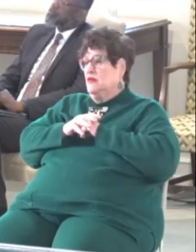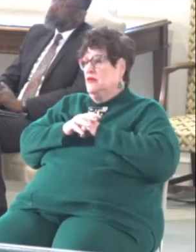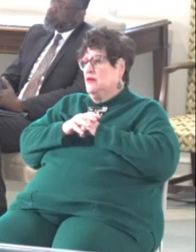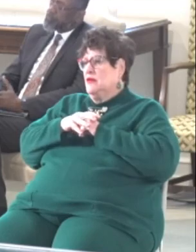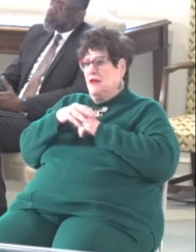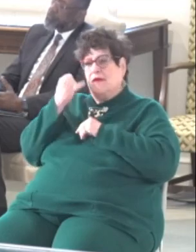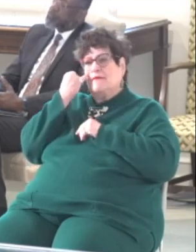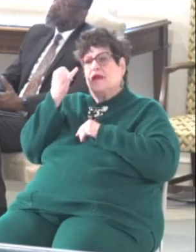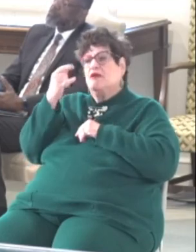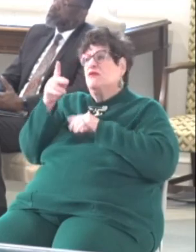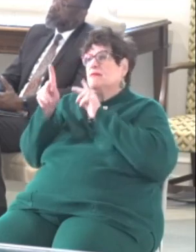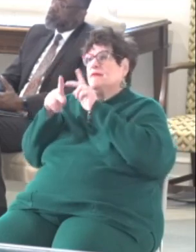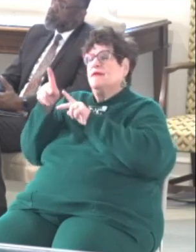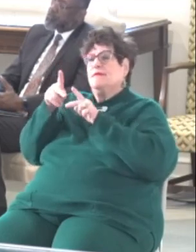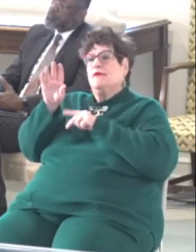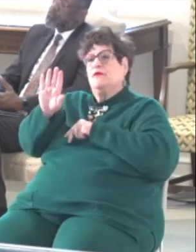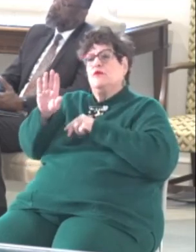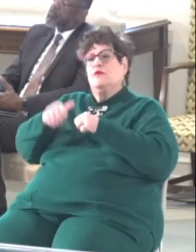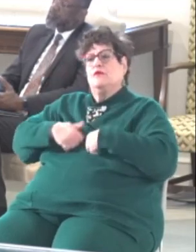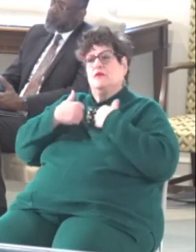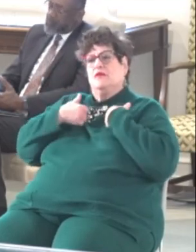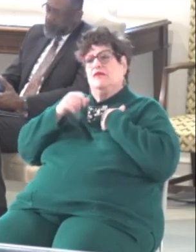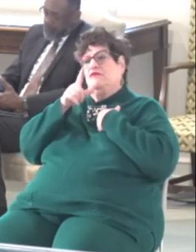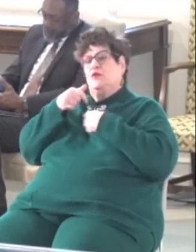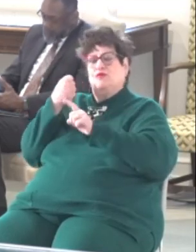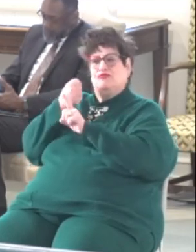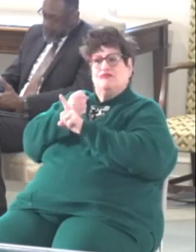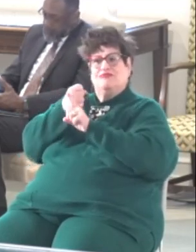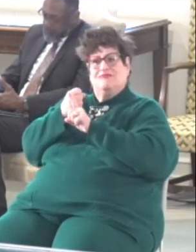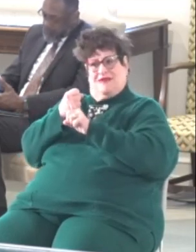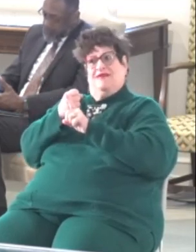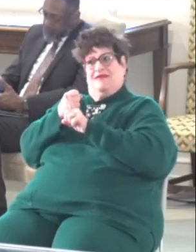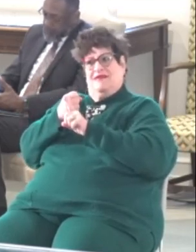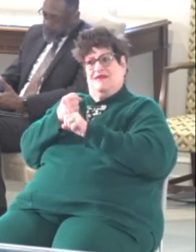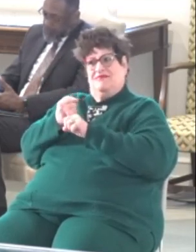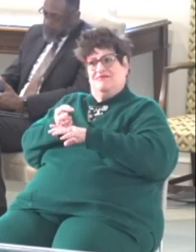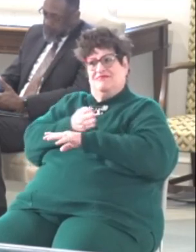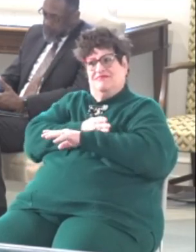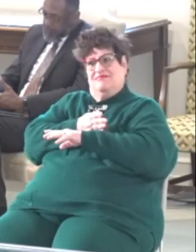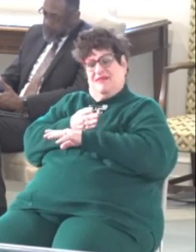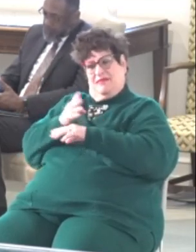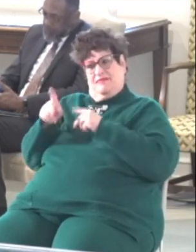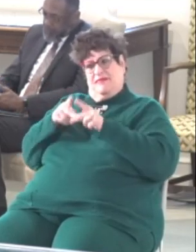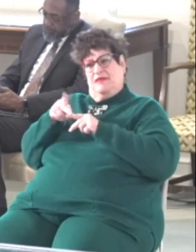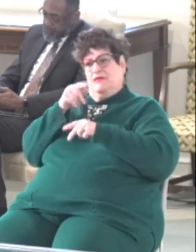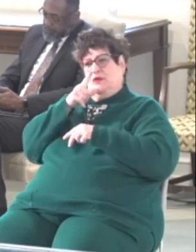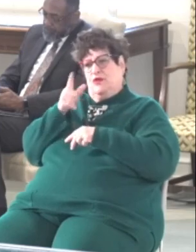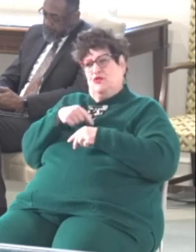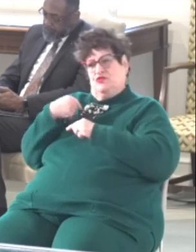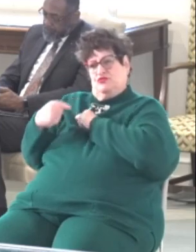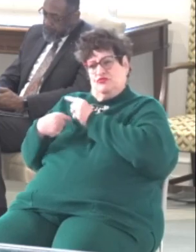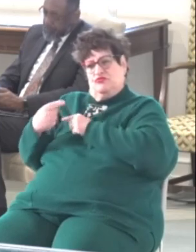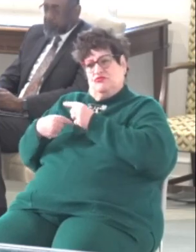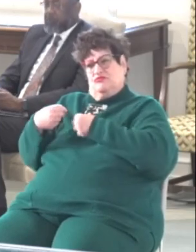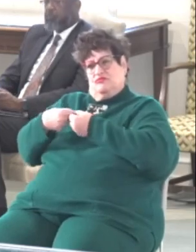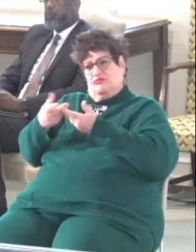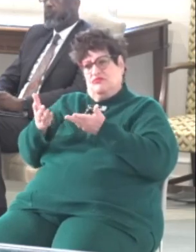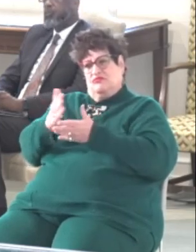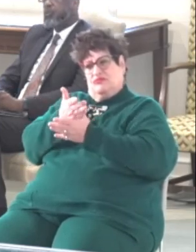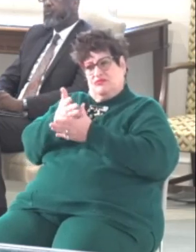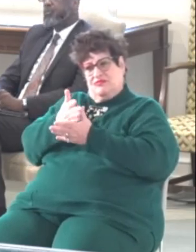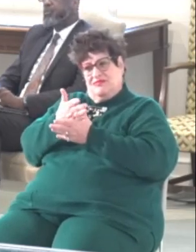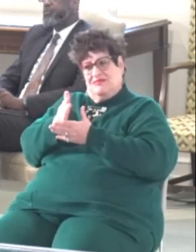your life and what they have selflessly shared and given to